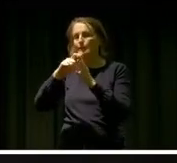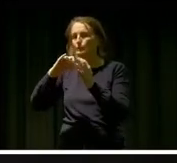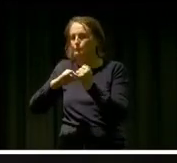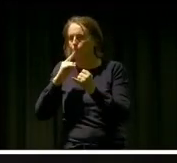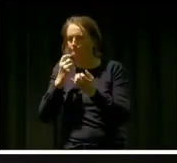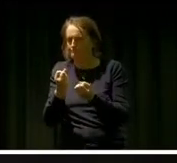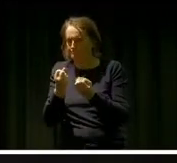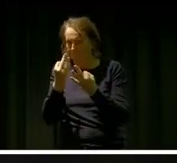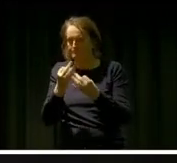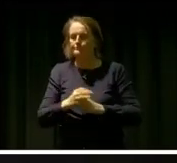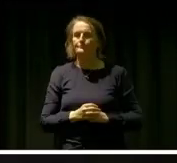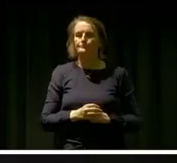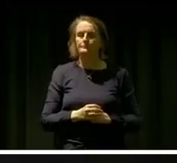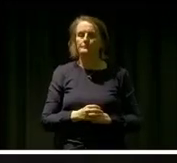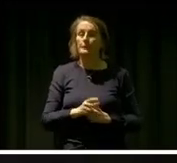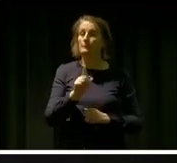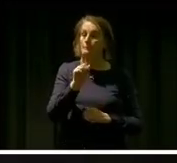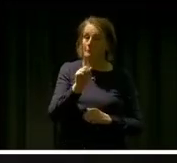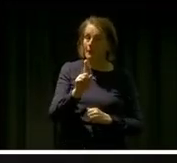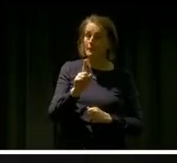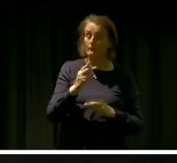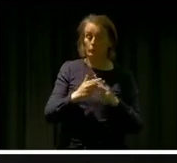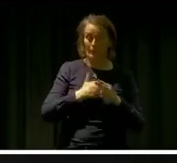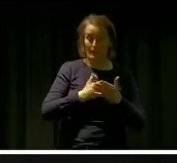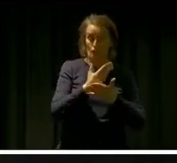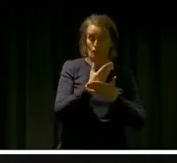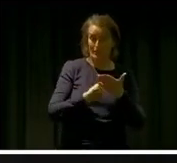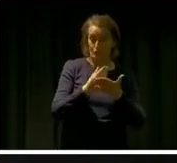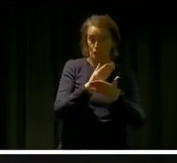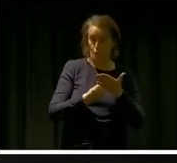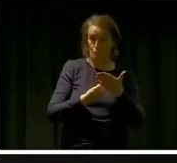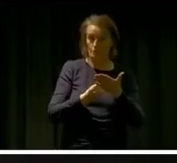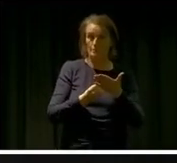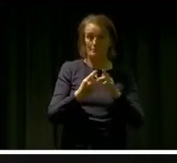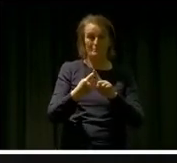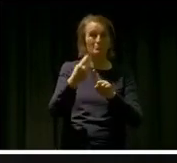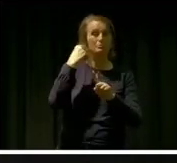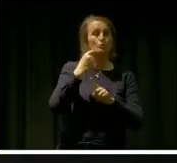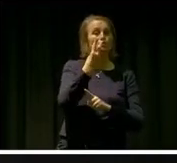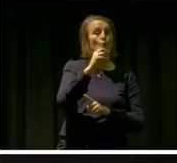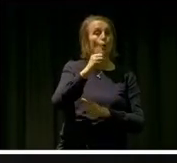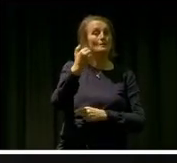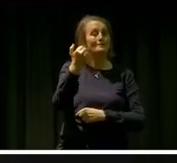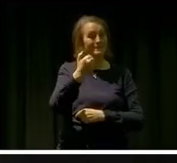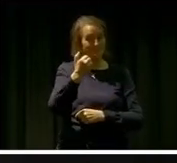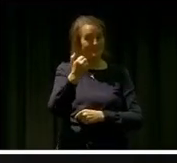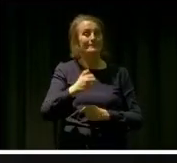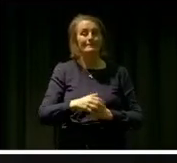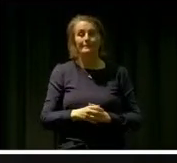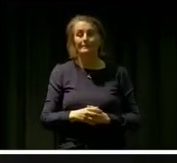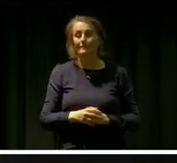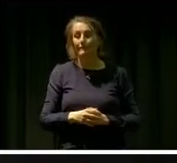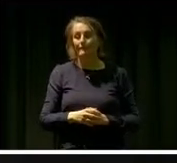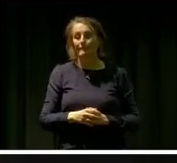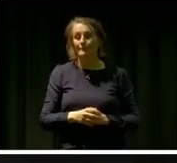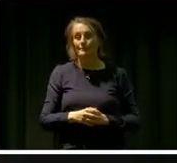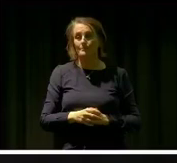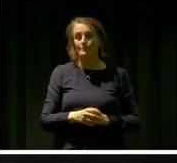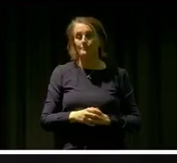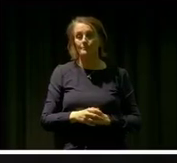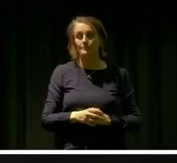syndrome. However, on the flip side of the resource, on the 2016 version, there are some specific risk factors